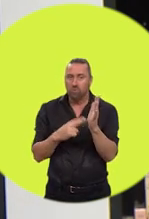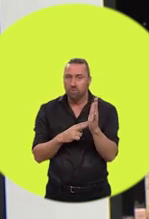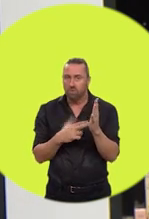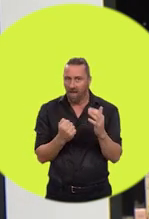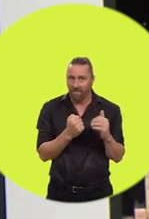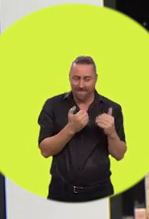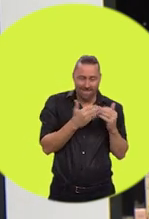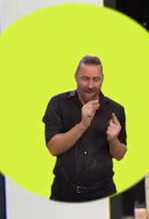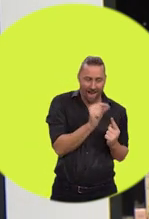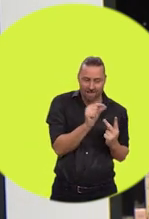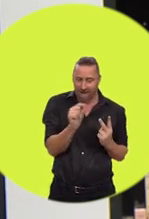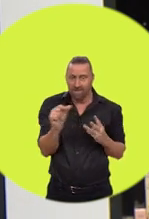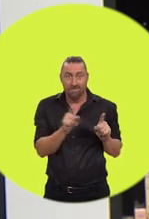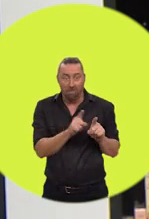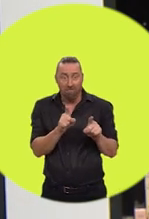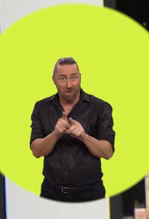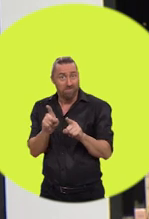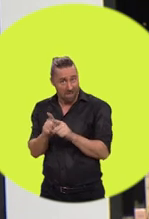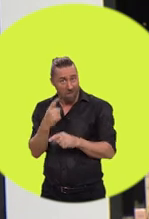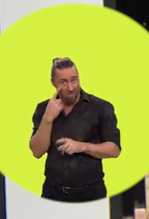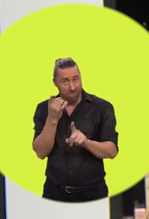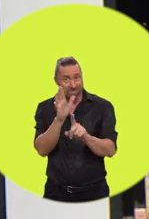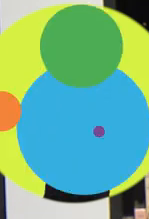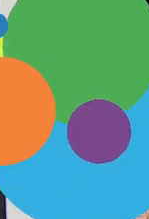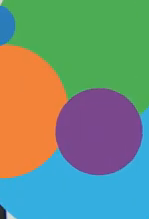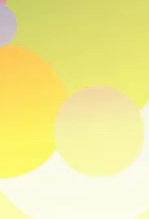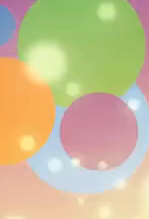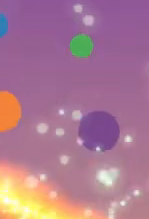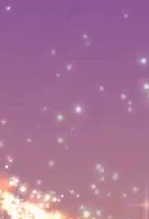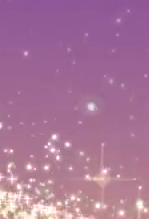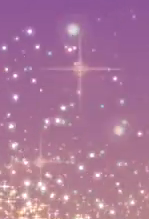hear the same sound at the beginning of words.